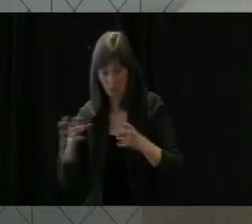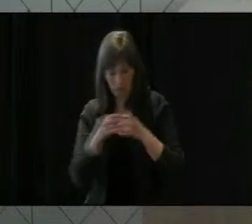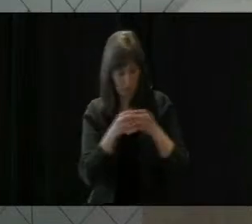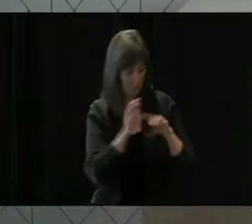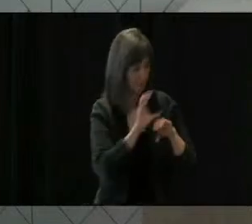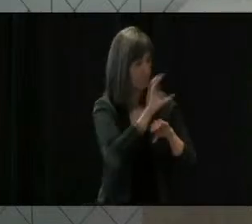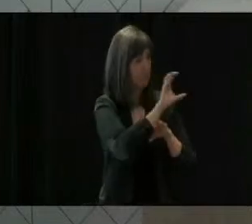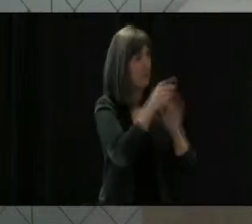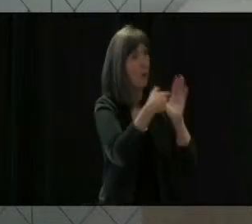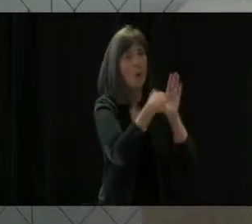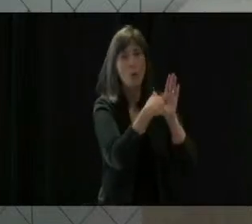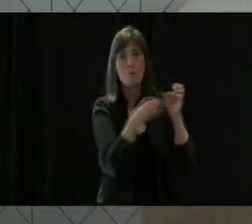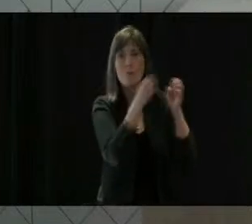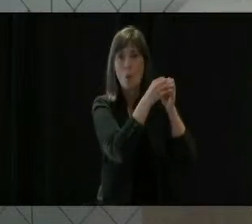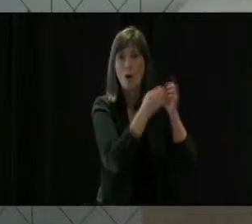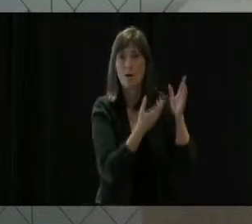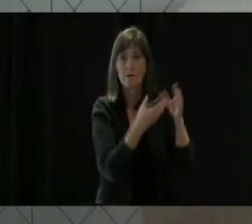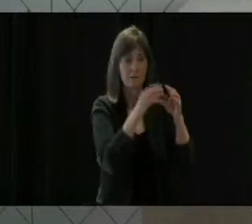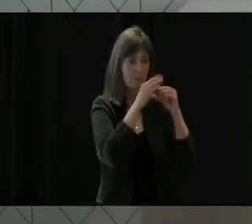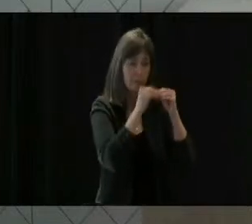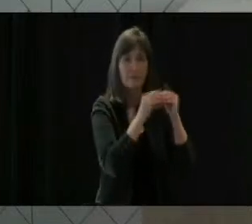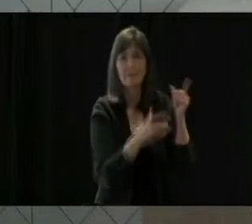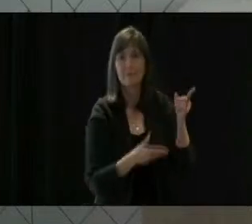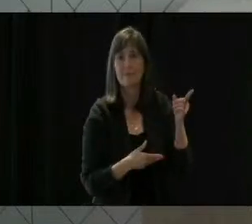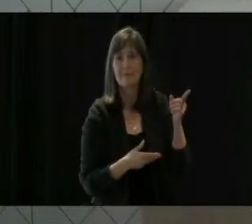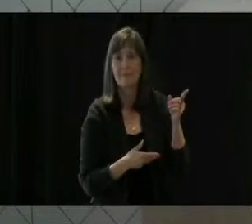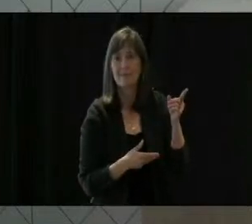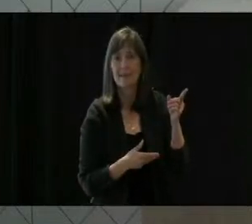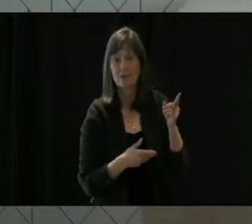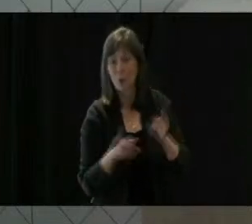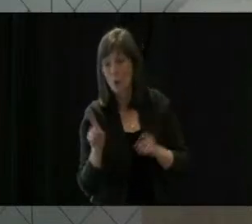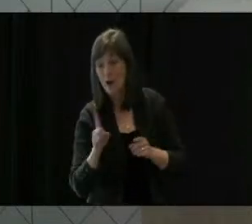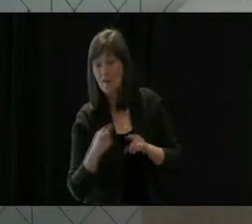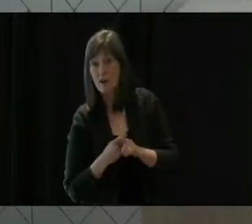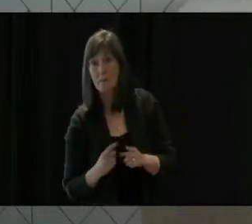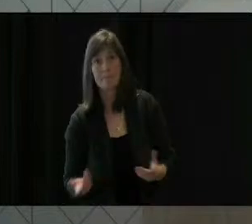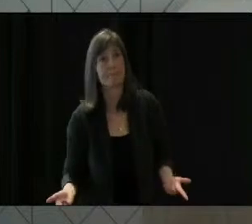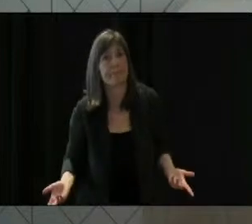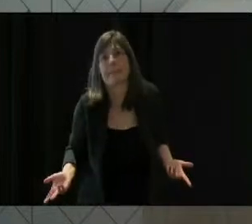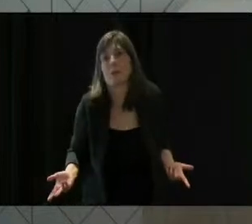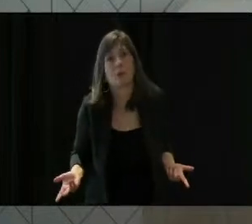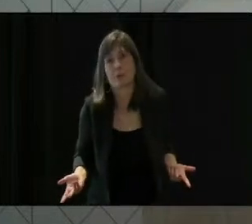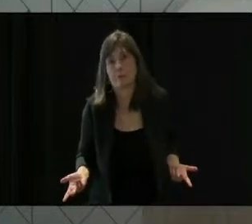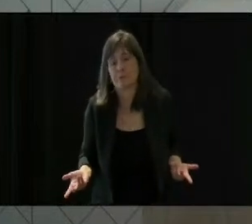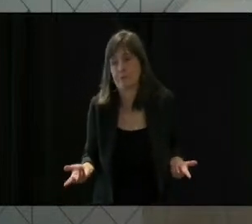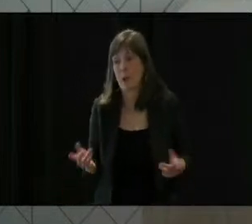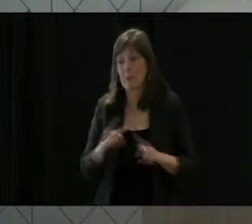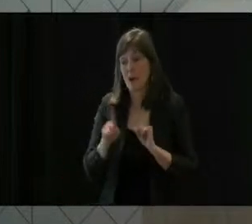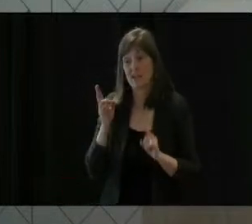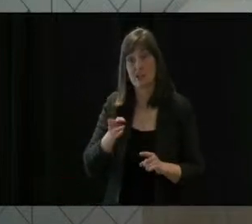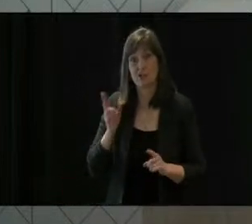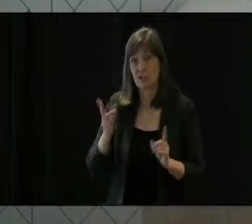answering that question, I don't know where it came from, but we certainly have a long history of it.